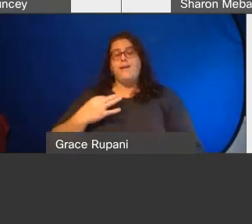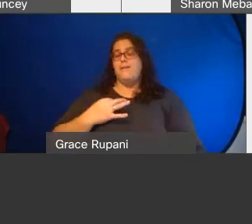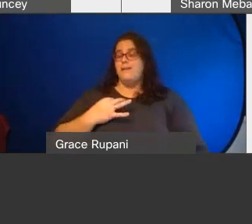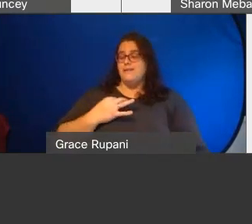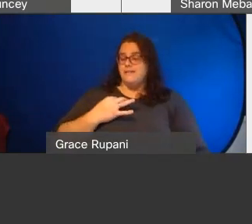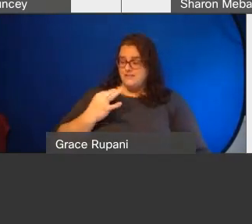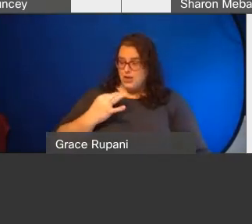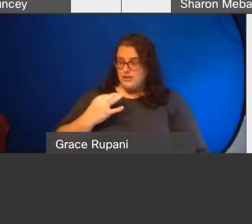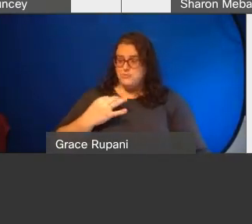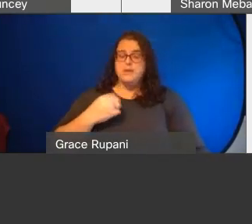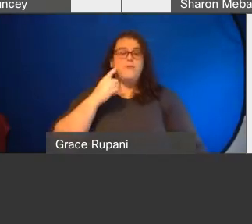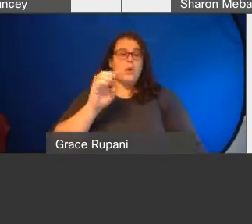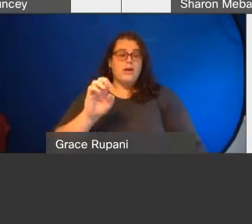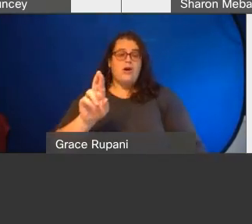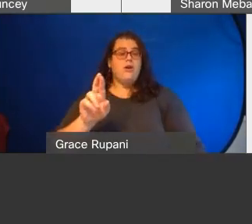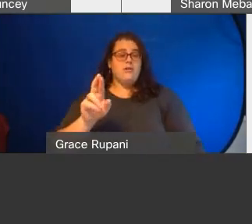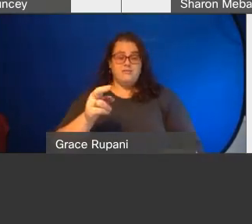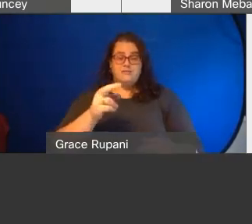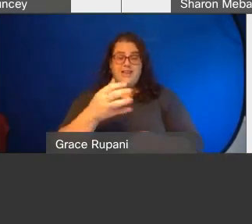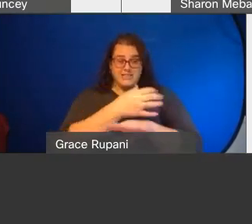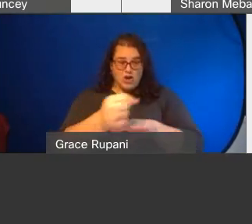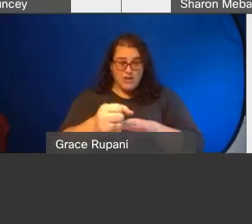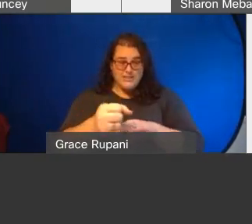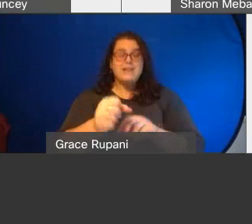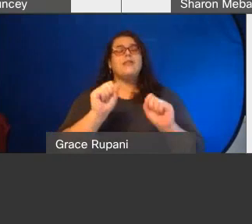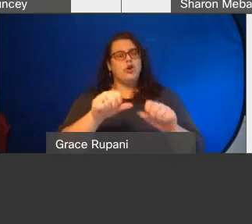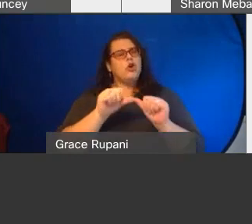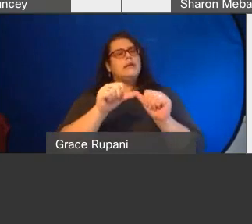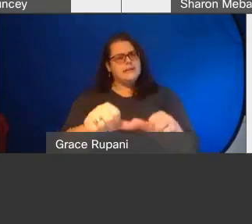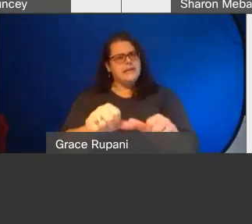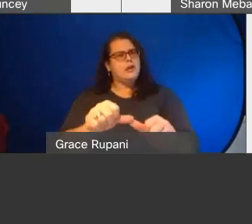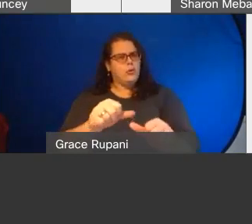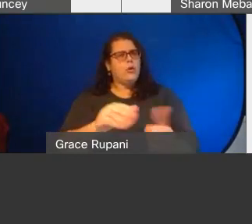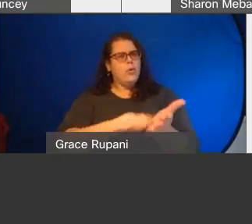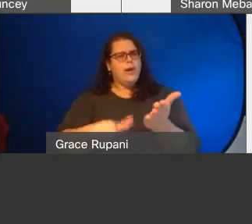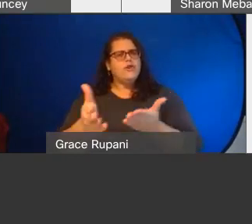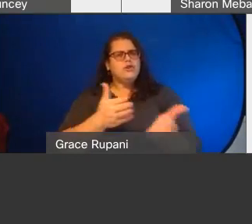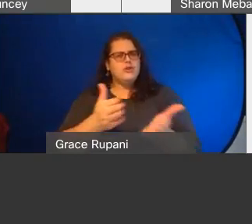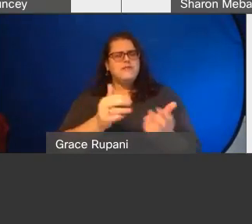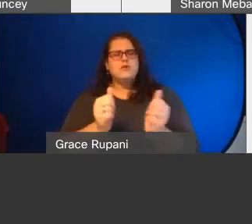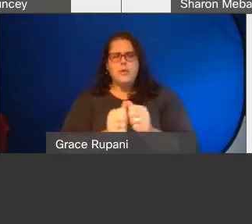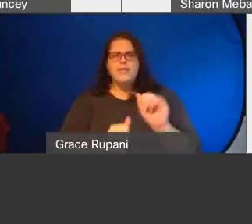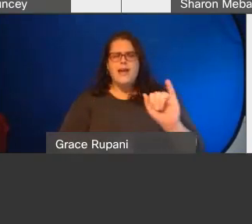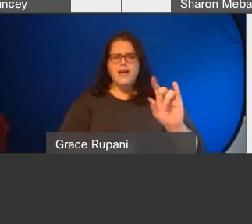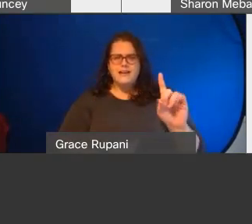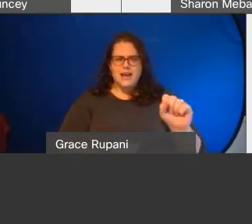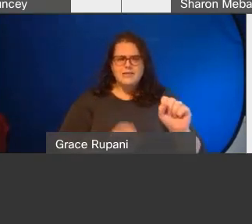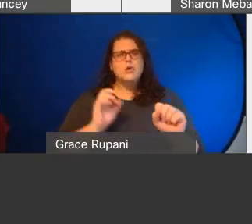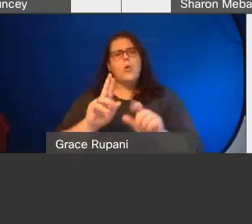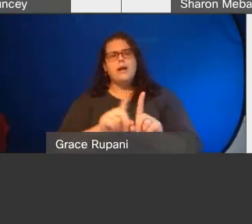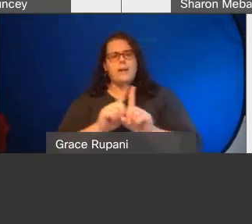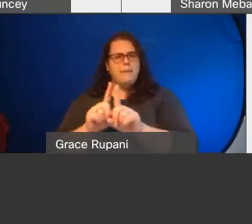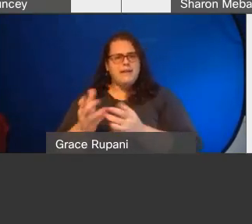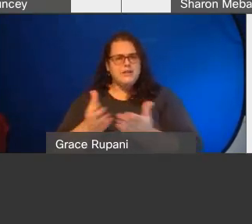continue waiver services if they choose with IDS or companion services. Also,